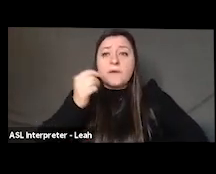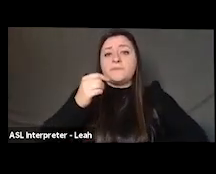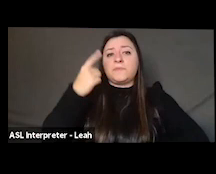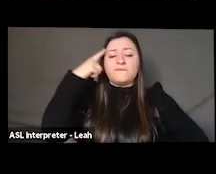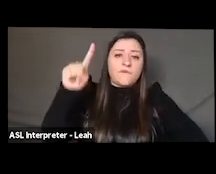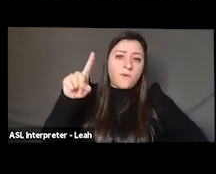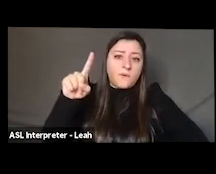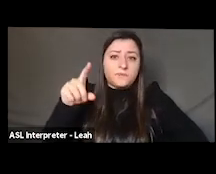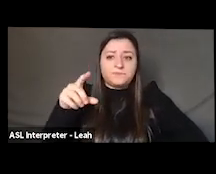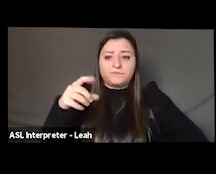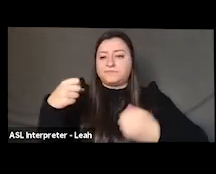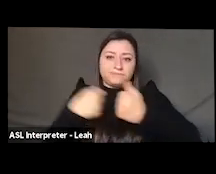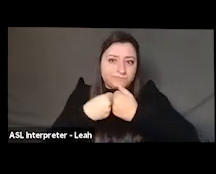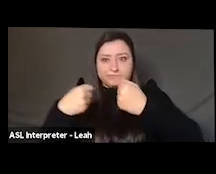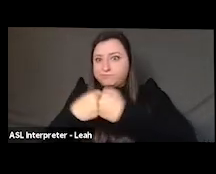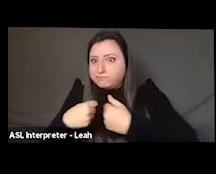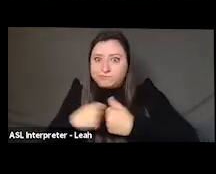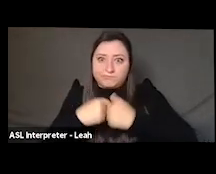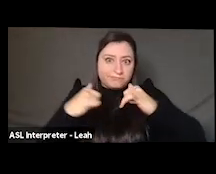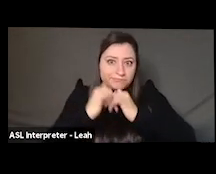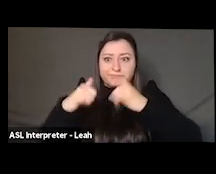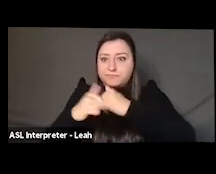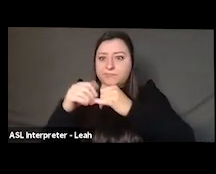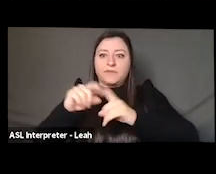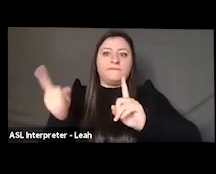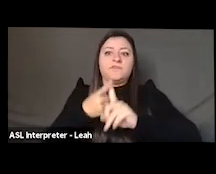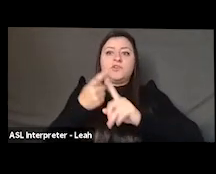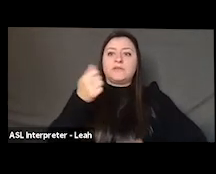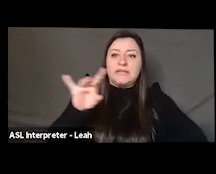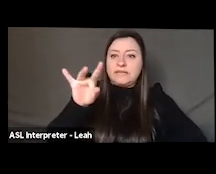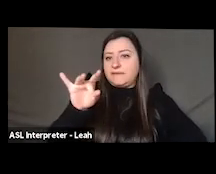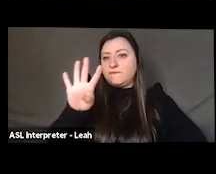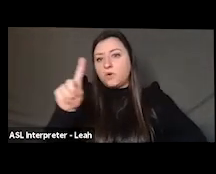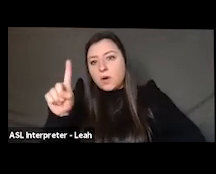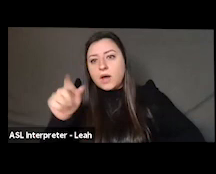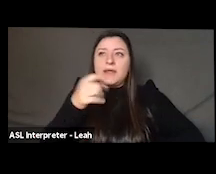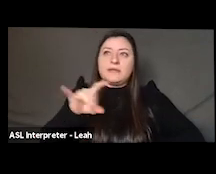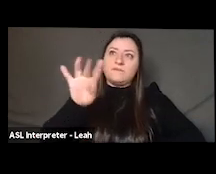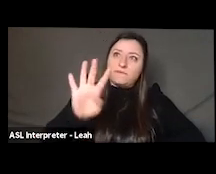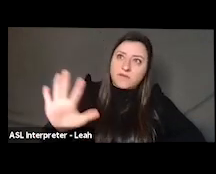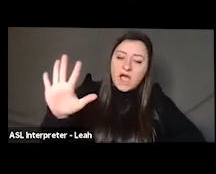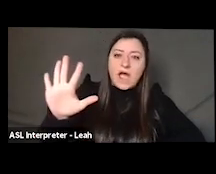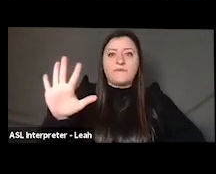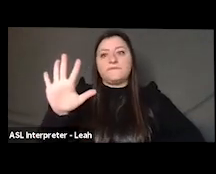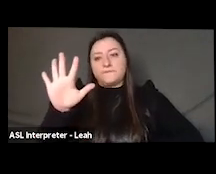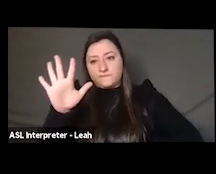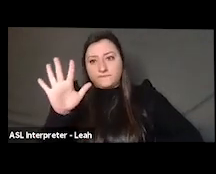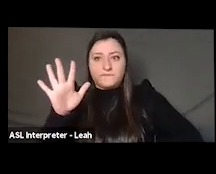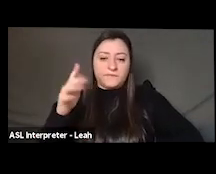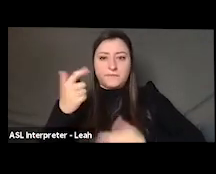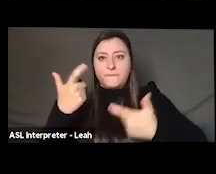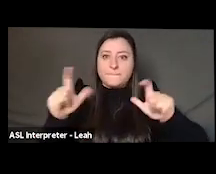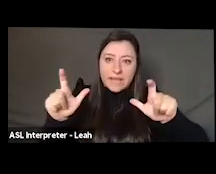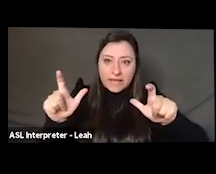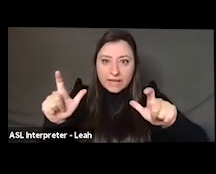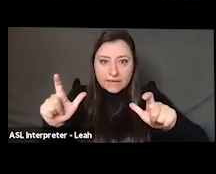sectarian clashes that first happened in 1841, then 1845, and took a very big dimension,